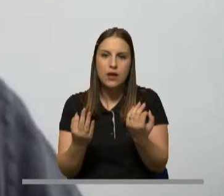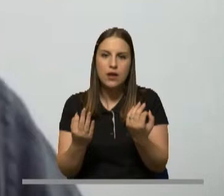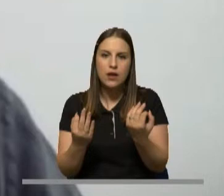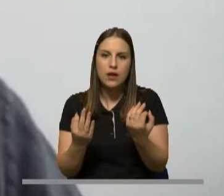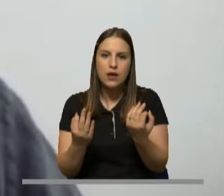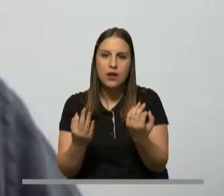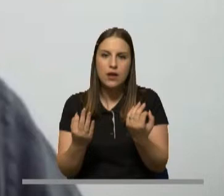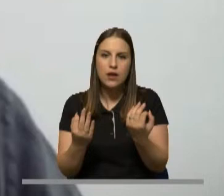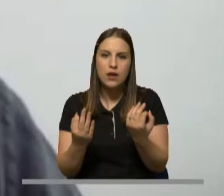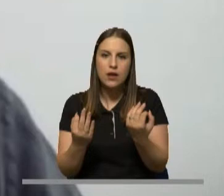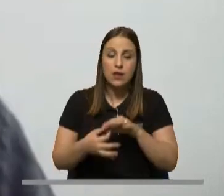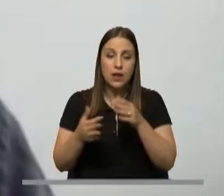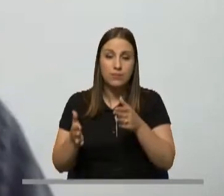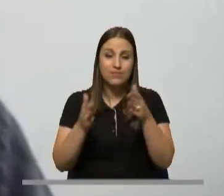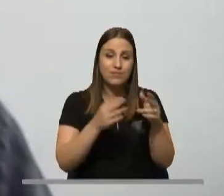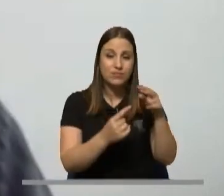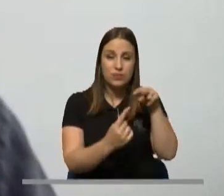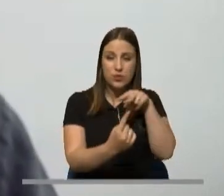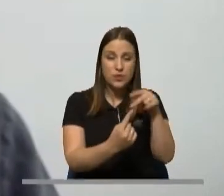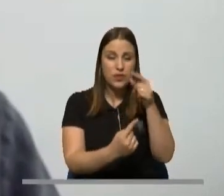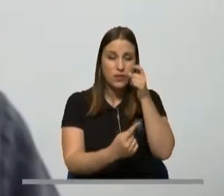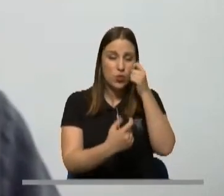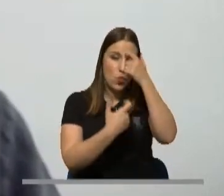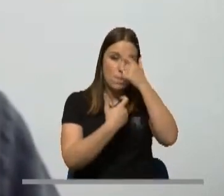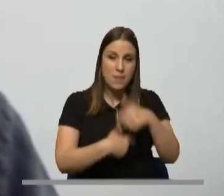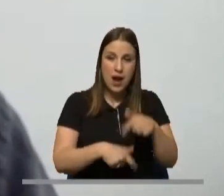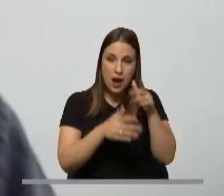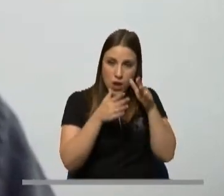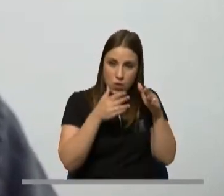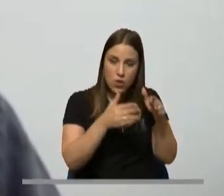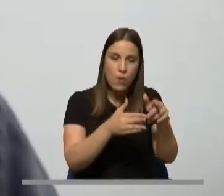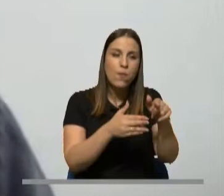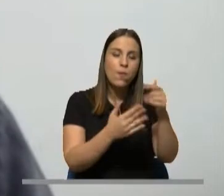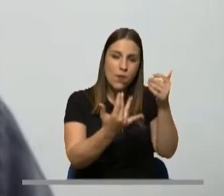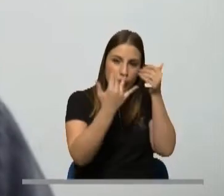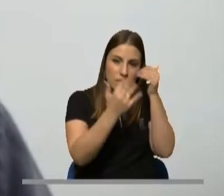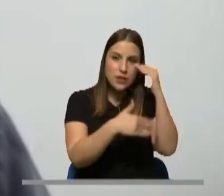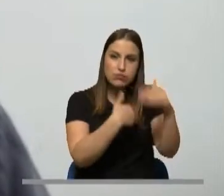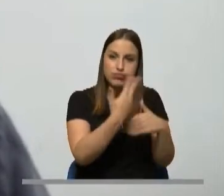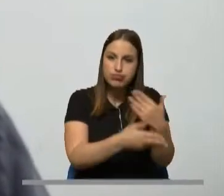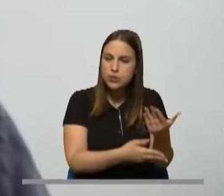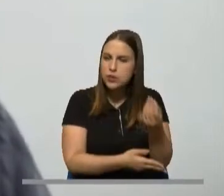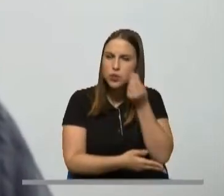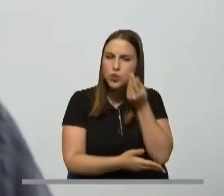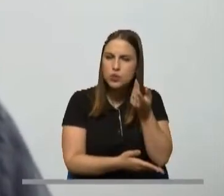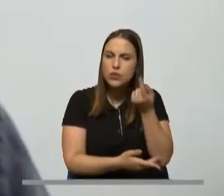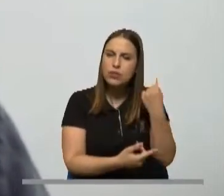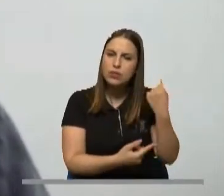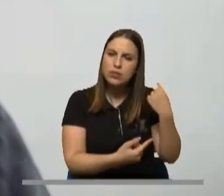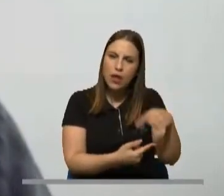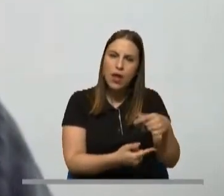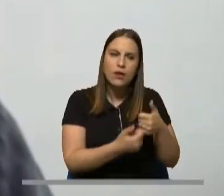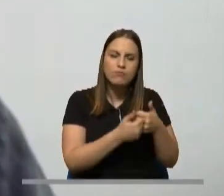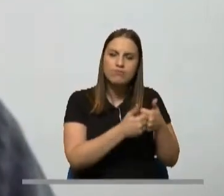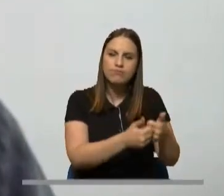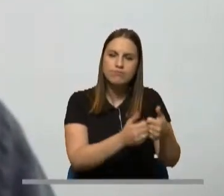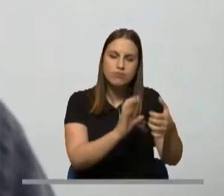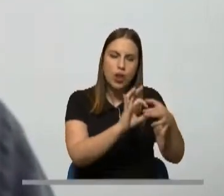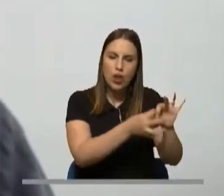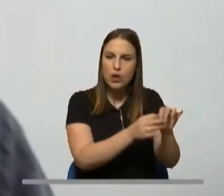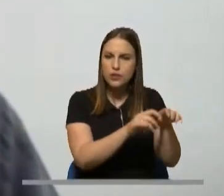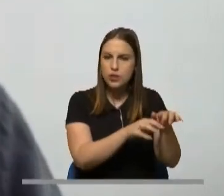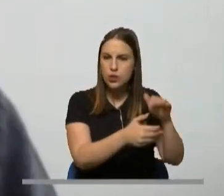the epistemological point of view, the processing of information follows a model of logical